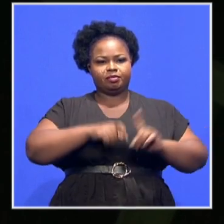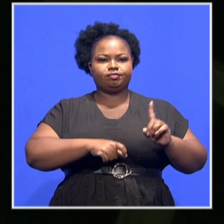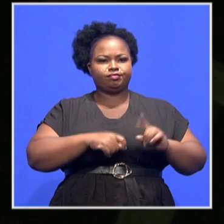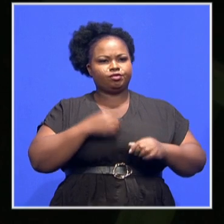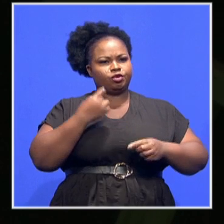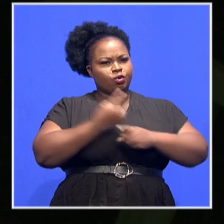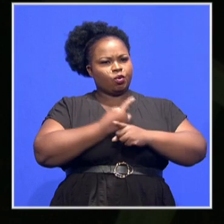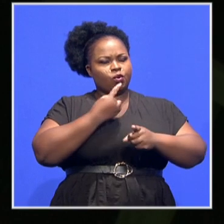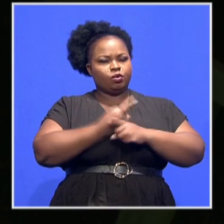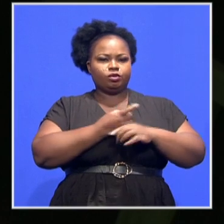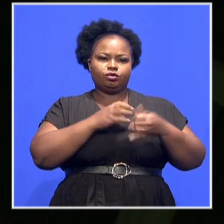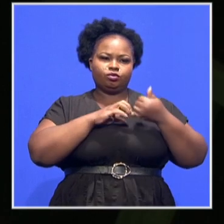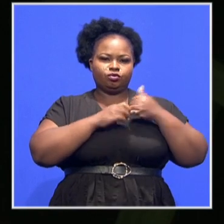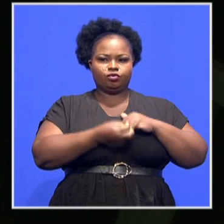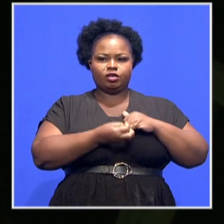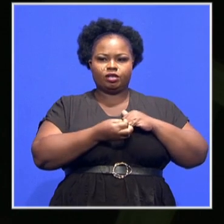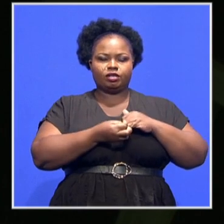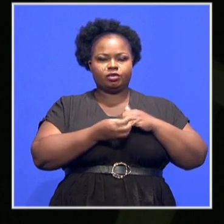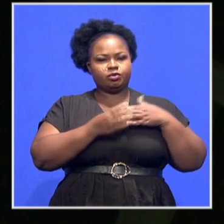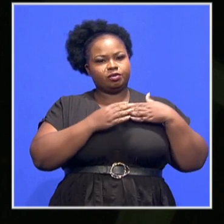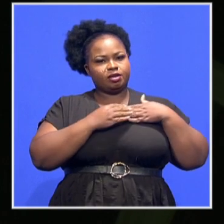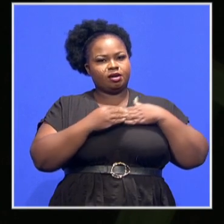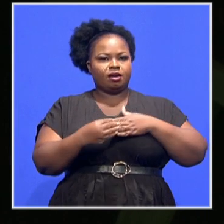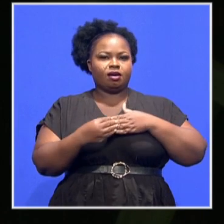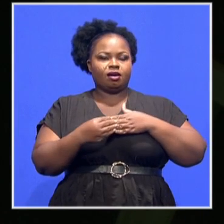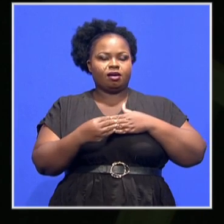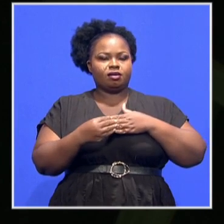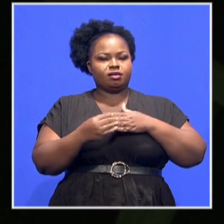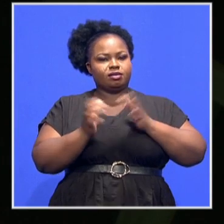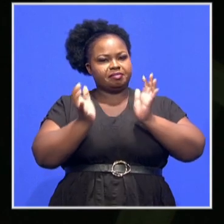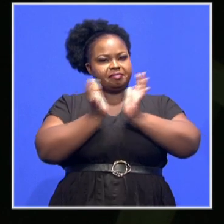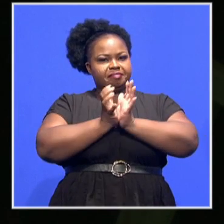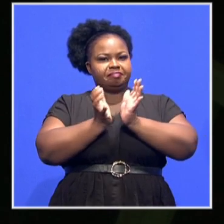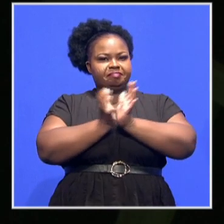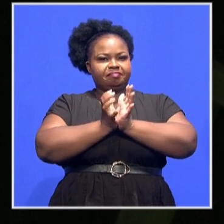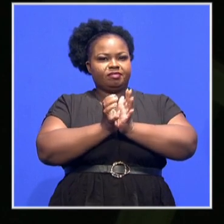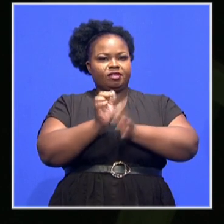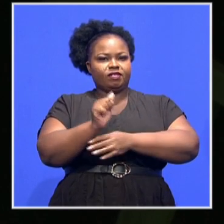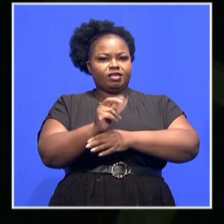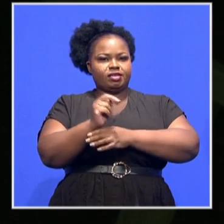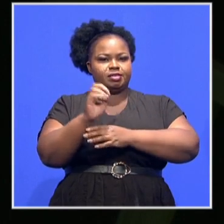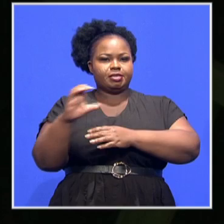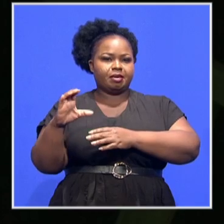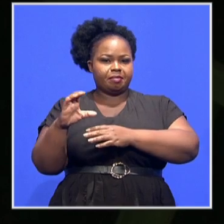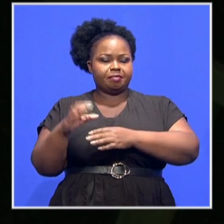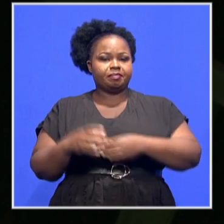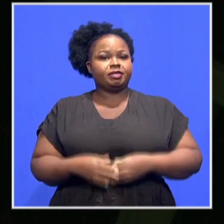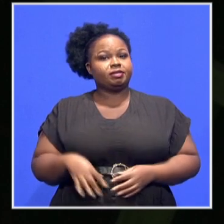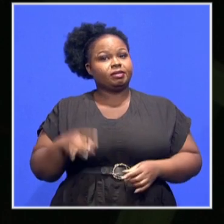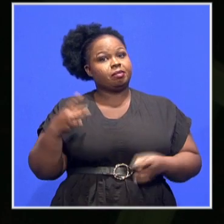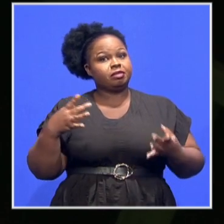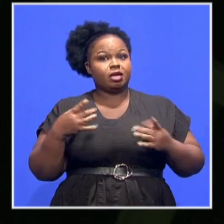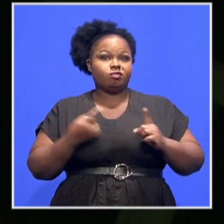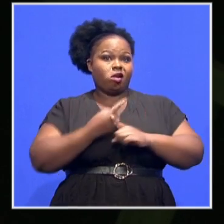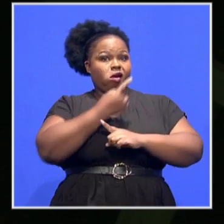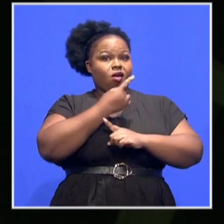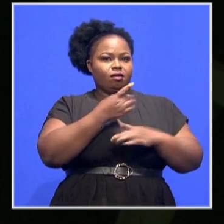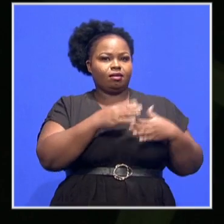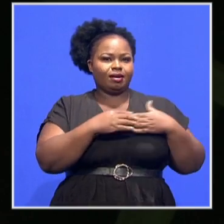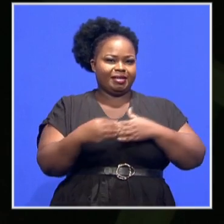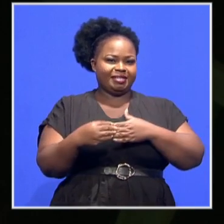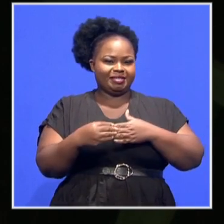tries to guide the meetings of the ANC and sometimes misguide them.